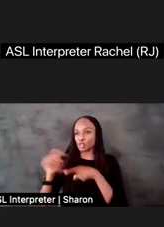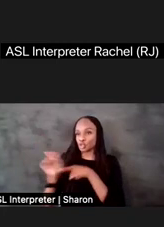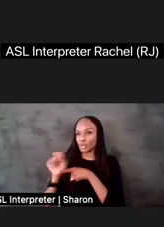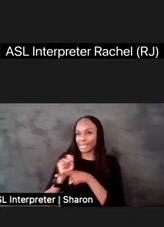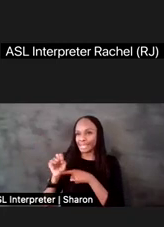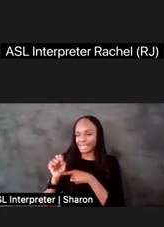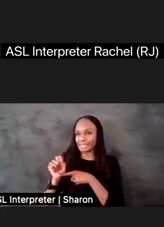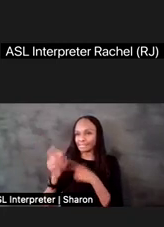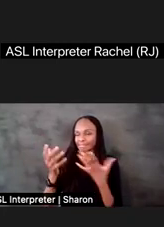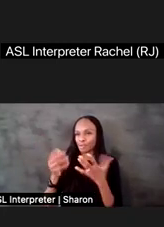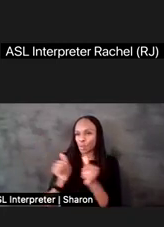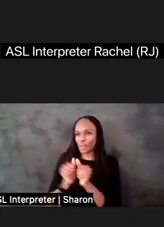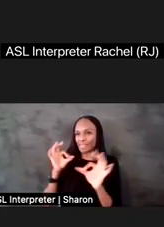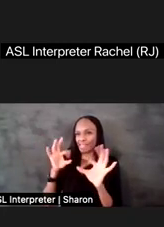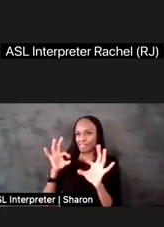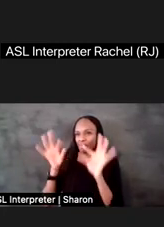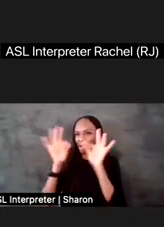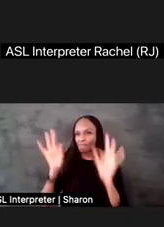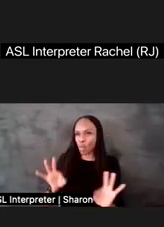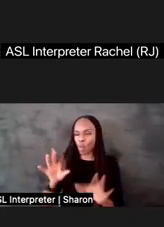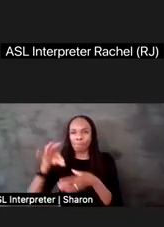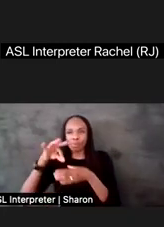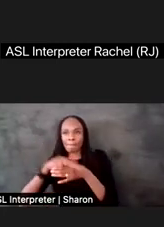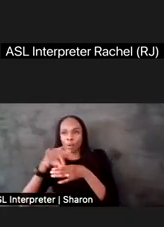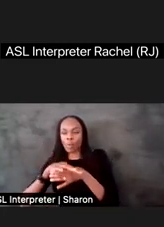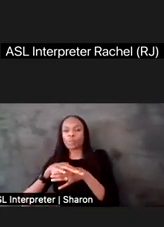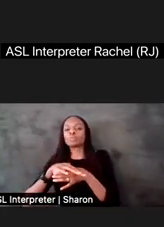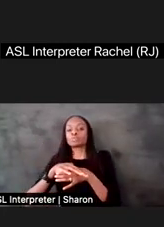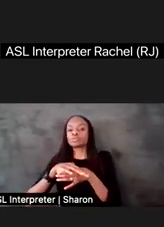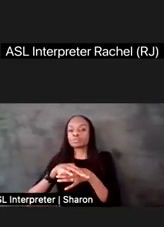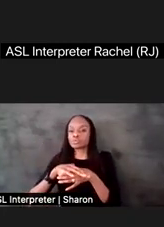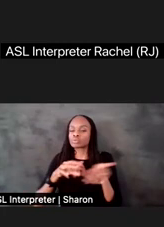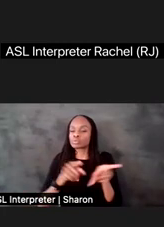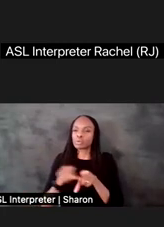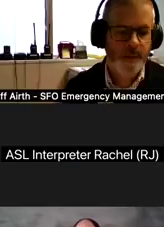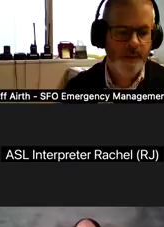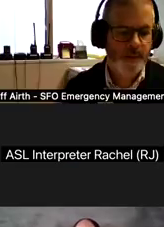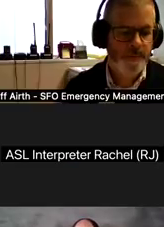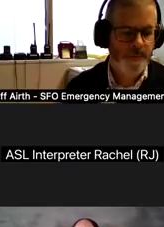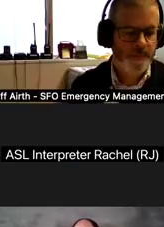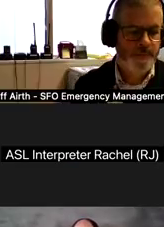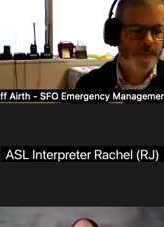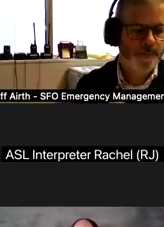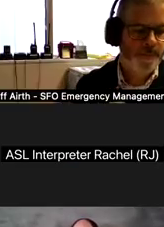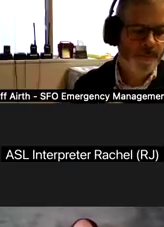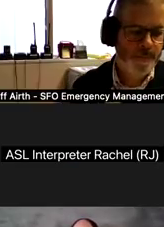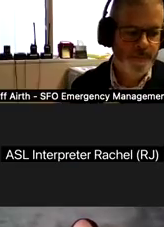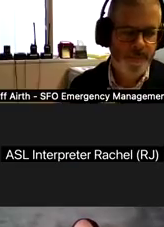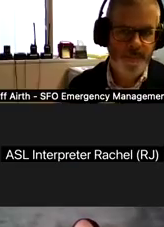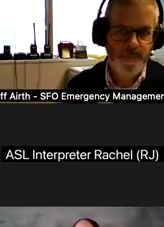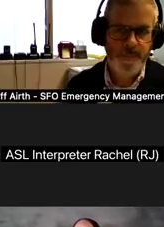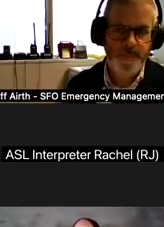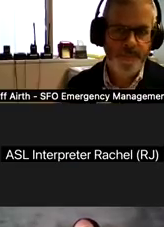form and the polls and also kind of like to show what we can